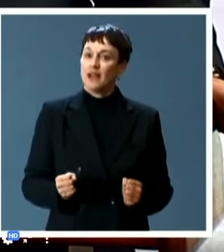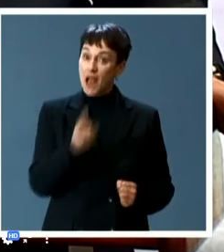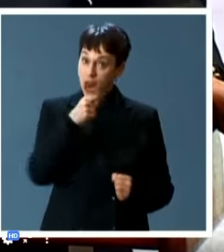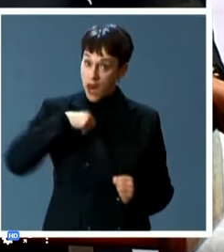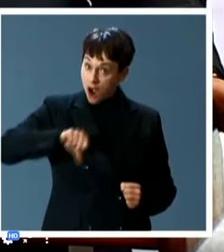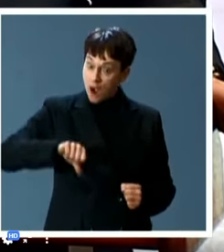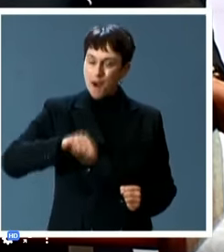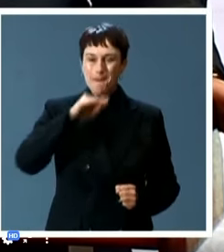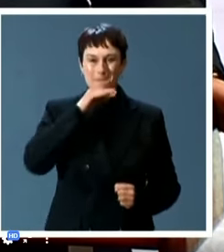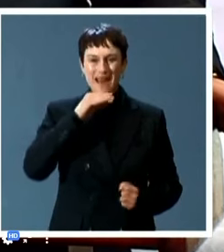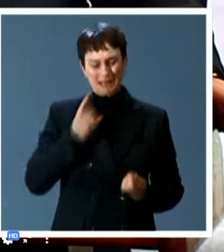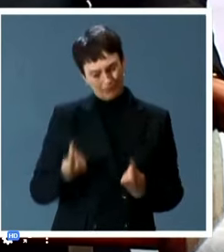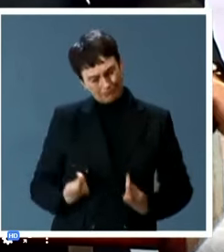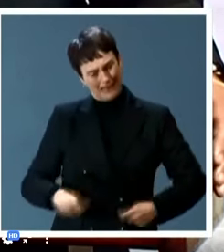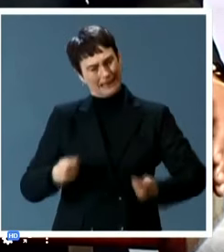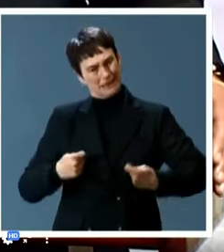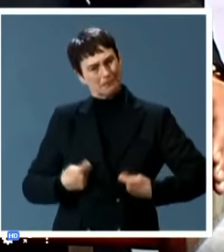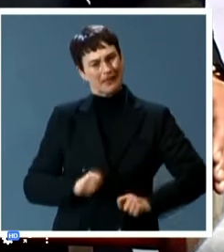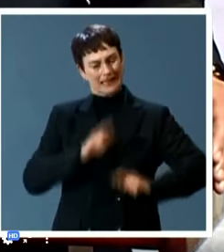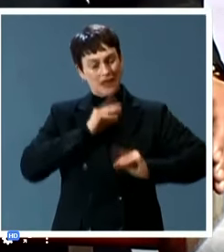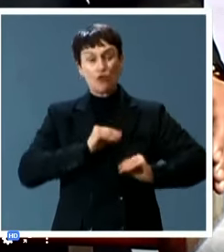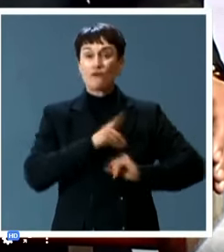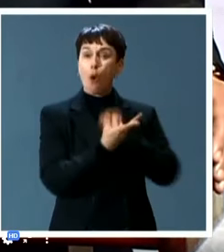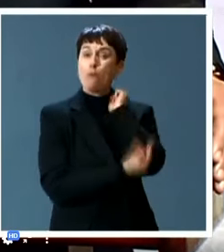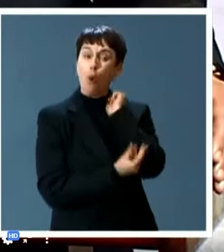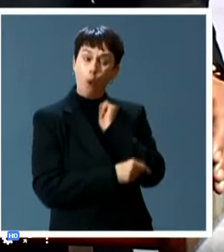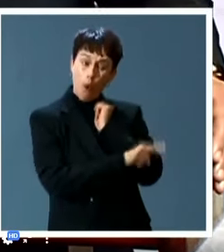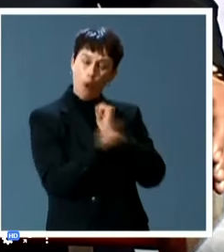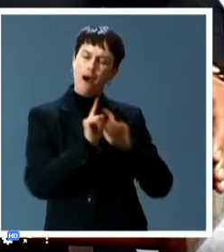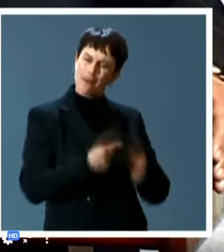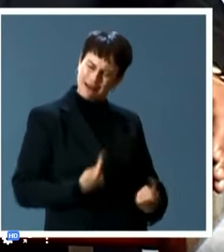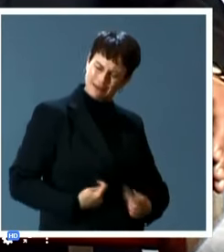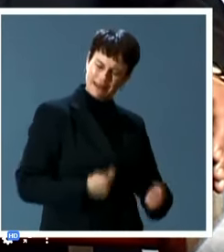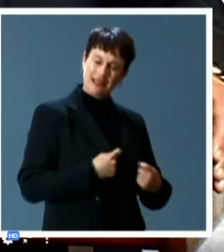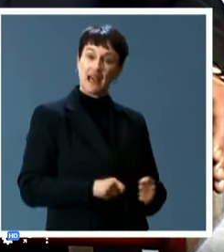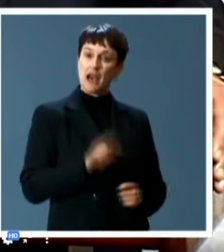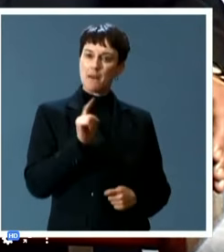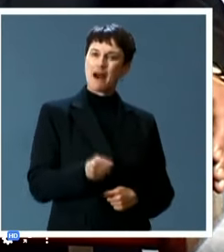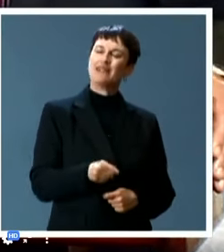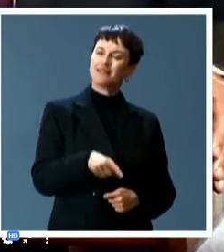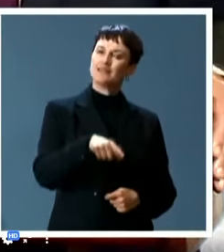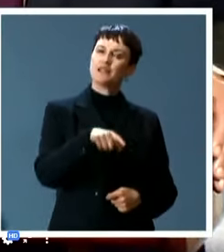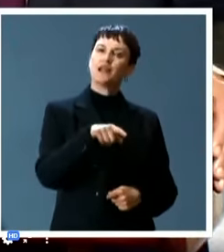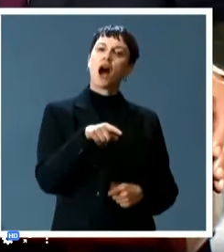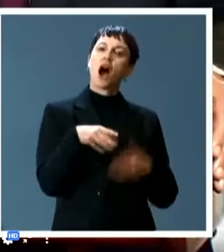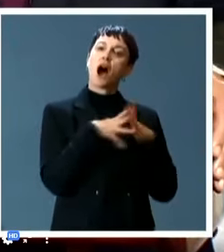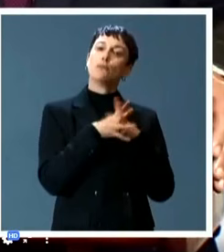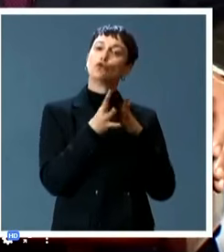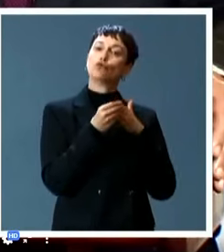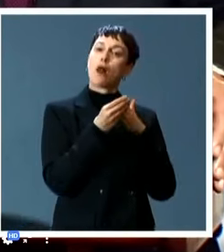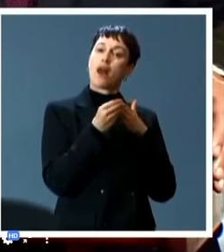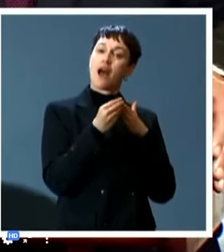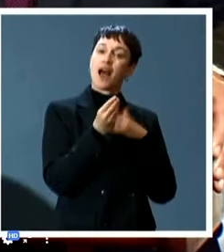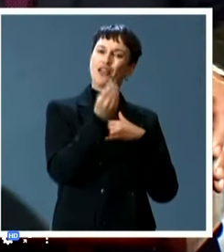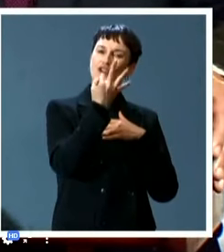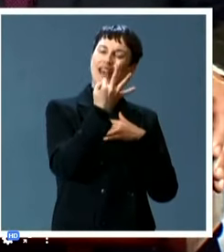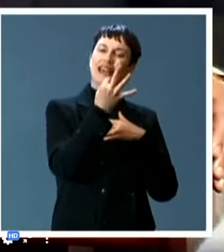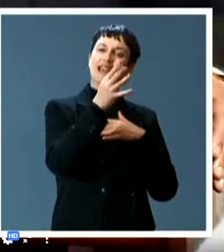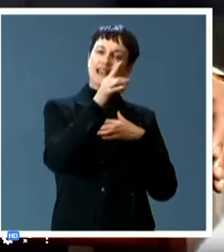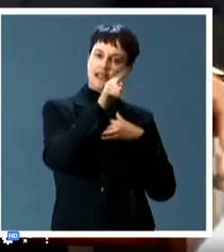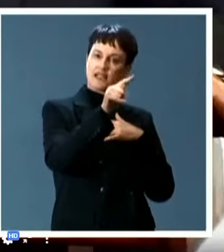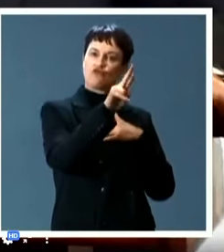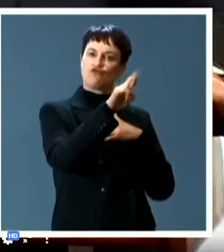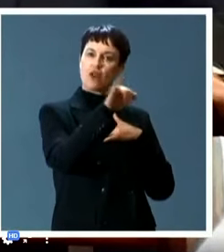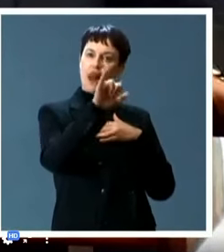education spending in low and middle income countries by 2030 to $3 trillion a year. Within a generation,